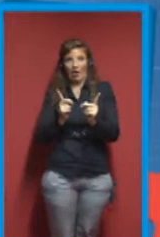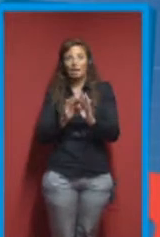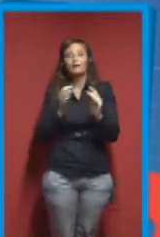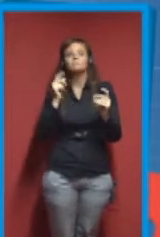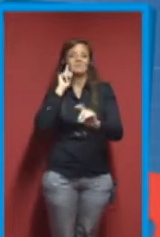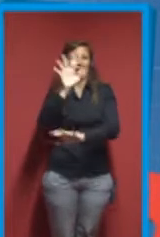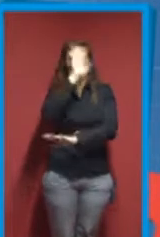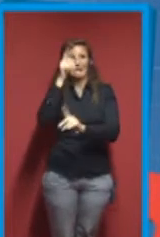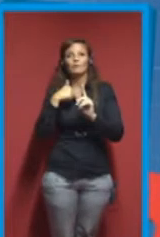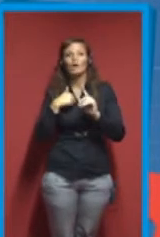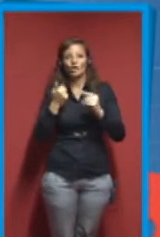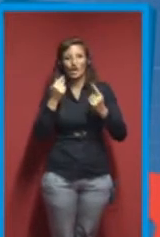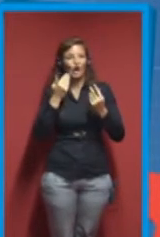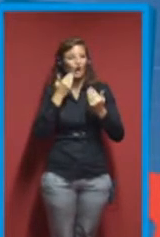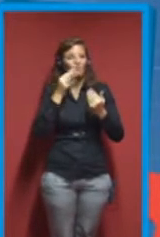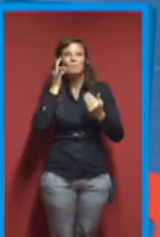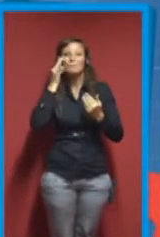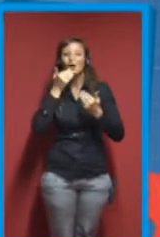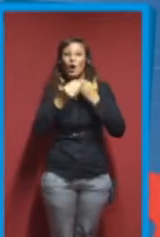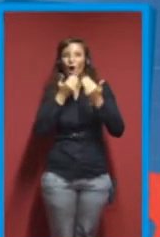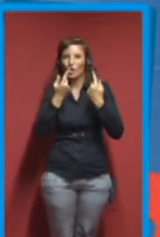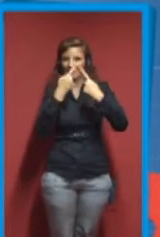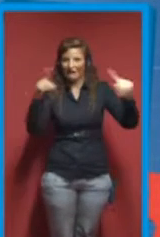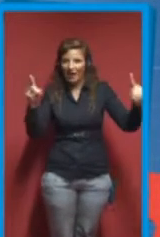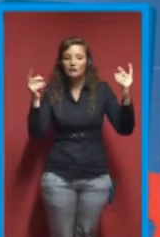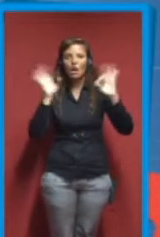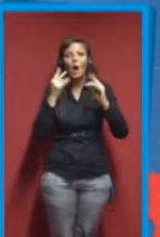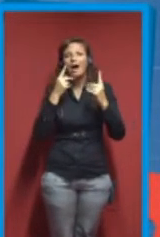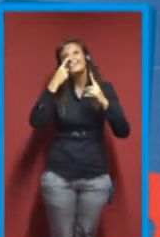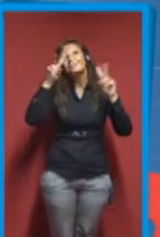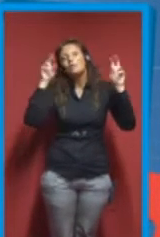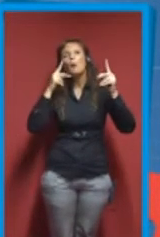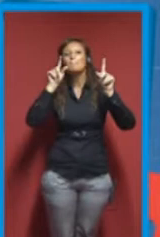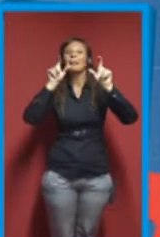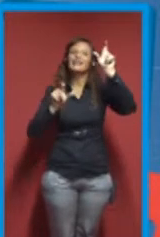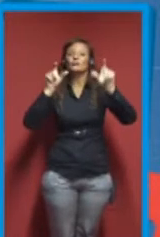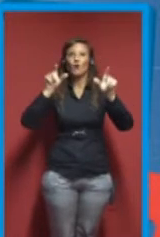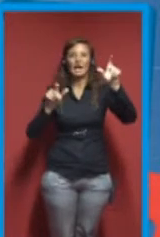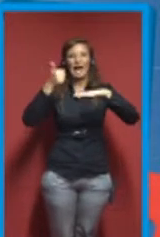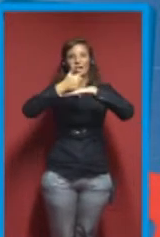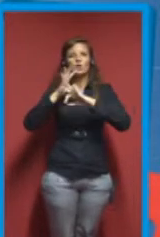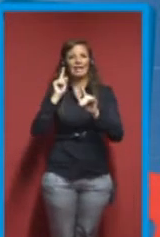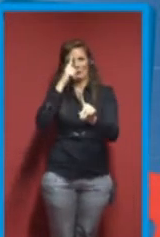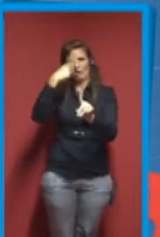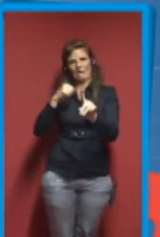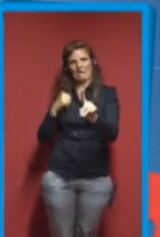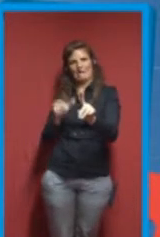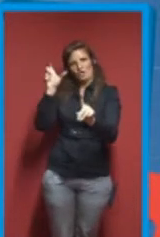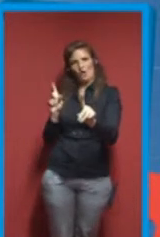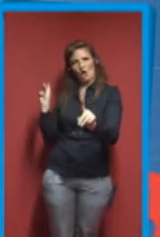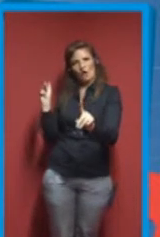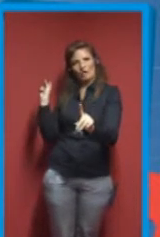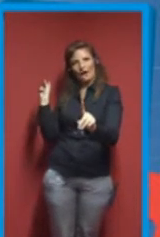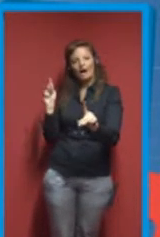characters, these co-created characters with backstories started to emerge. This lady made a dollhouse using